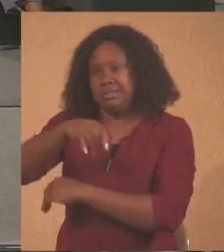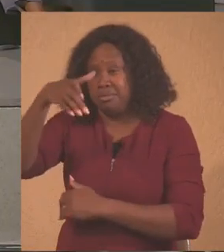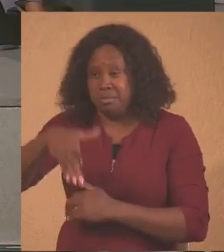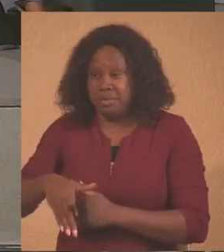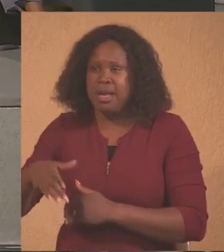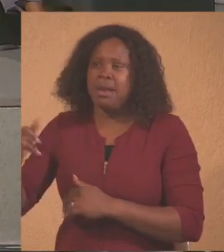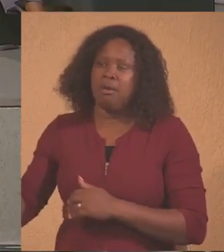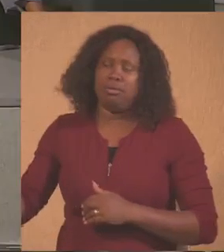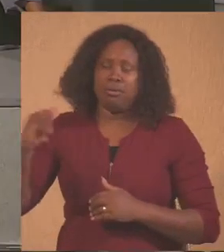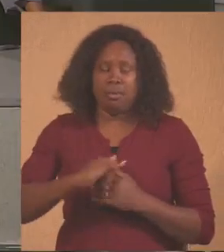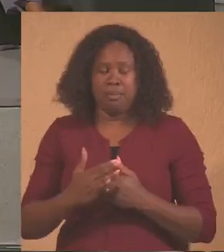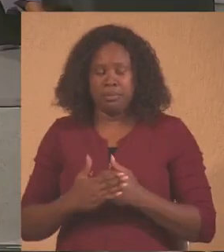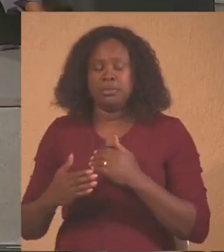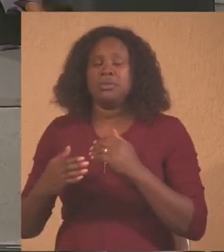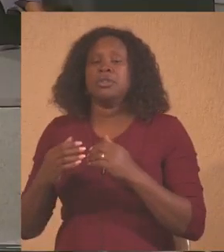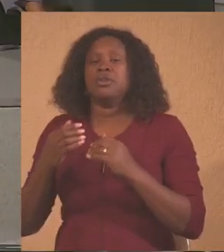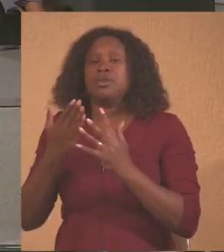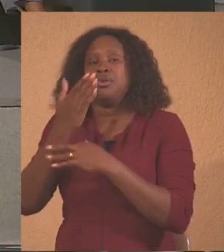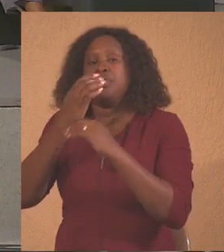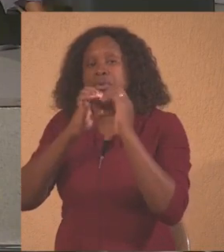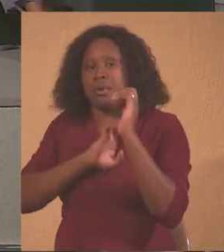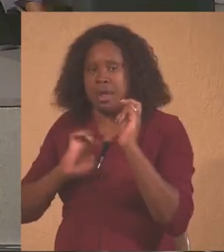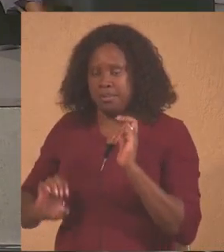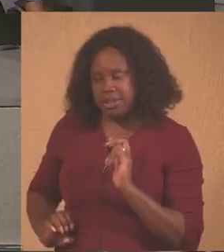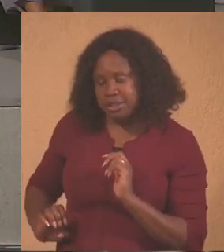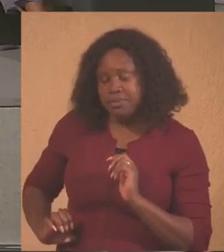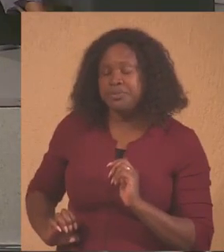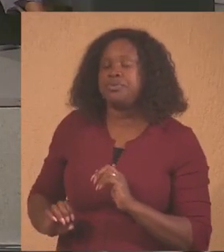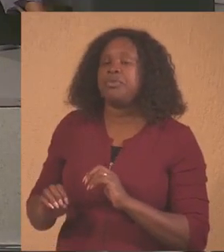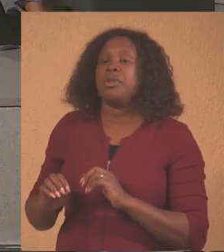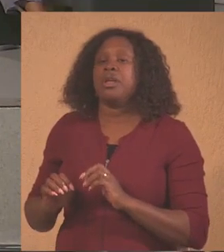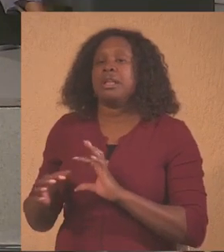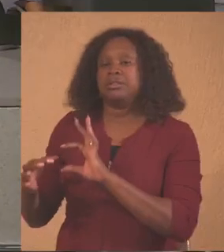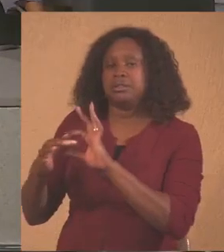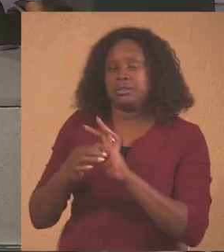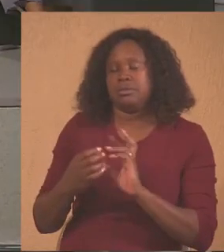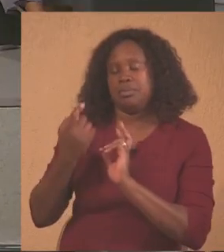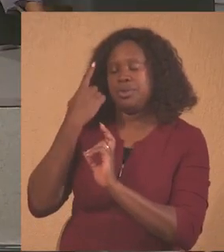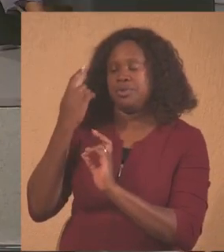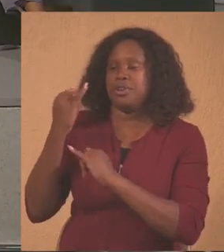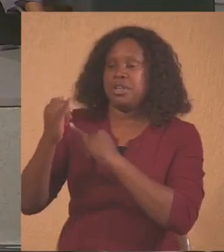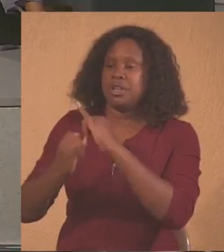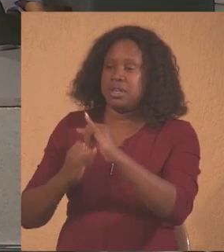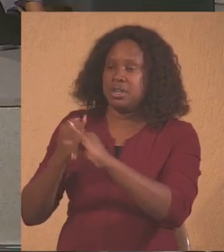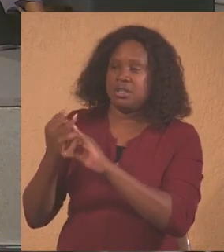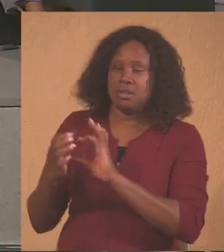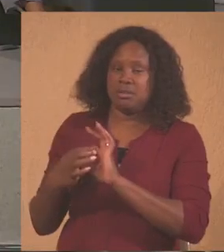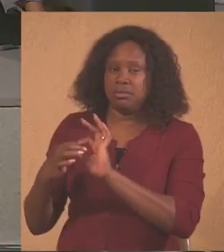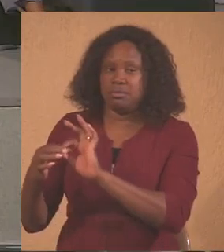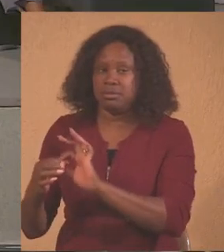is facilitated then by the Ministry of International Relations. It is a relevant